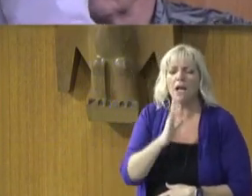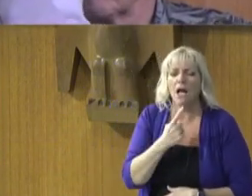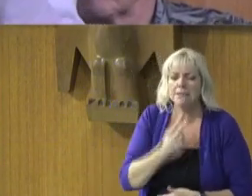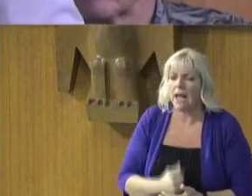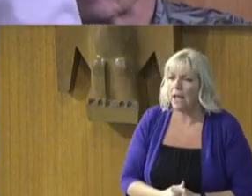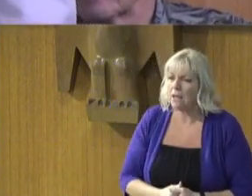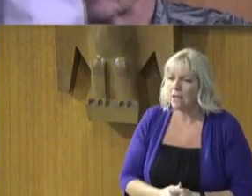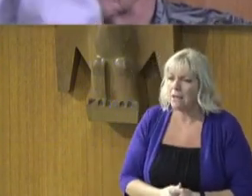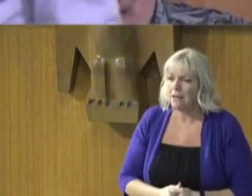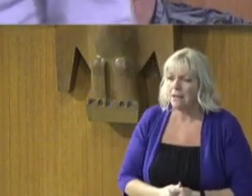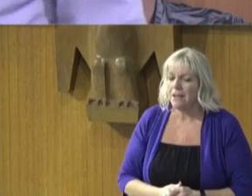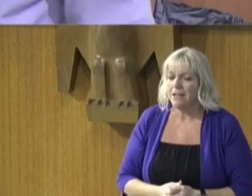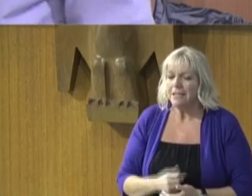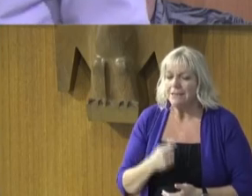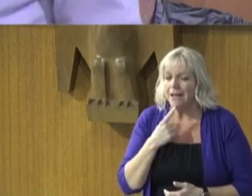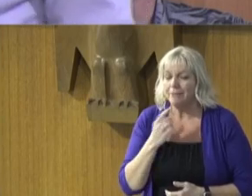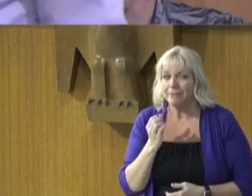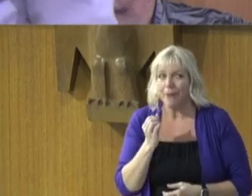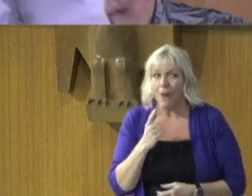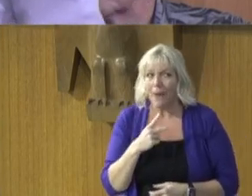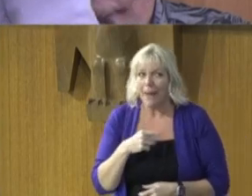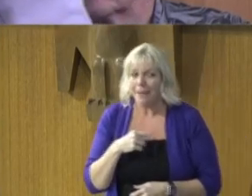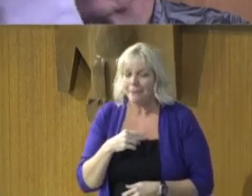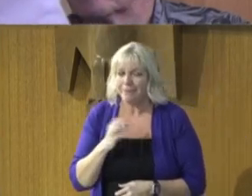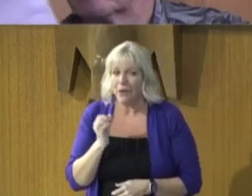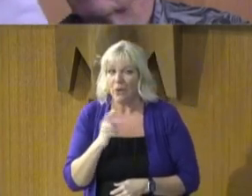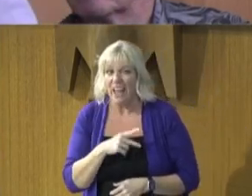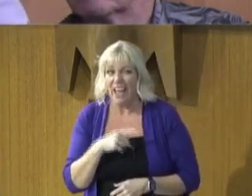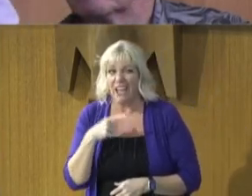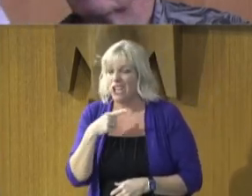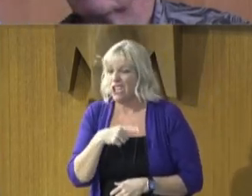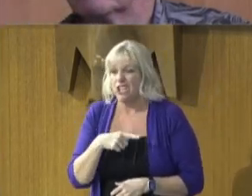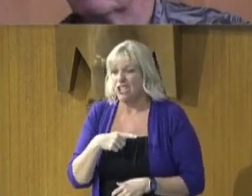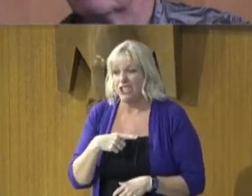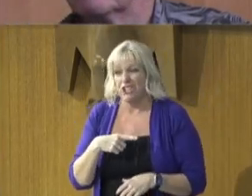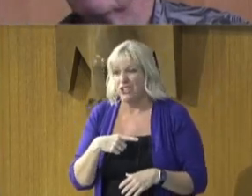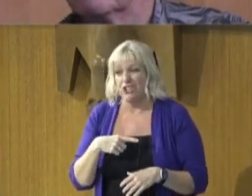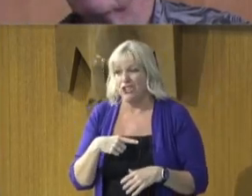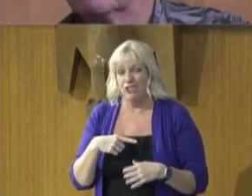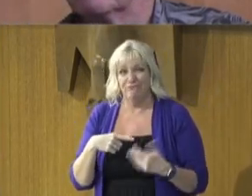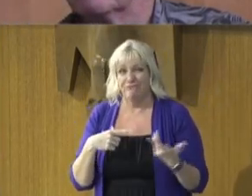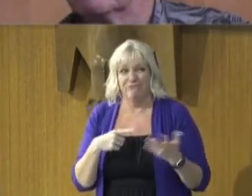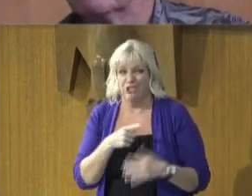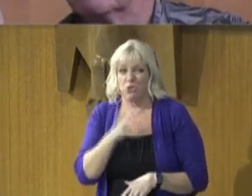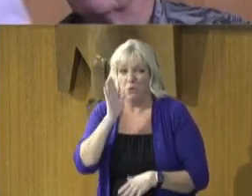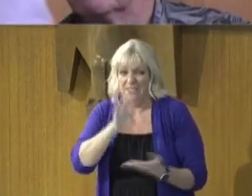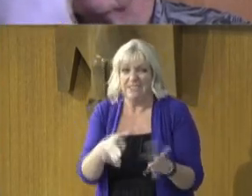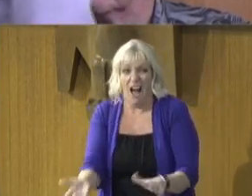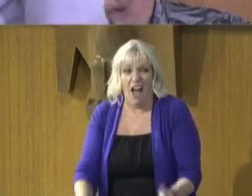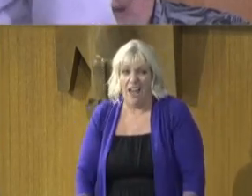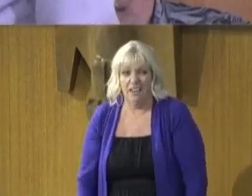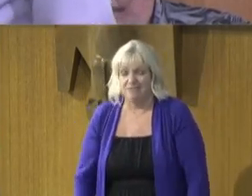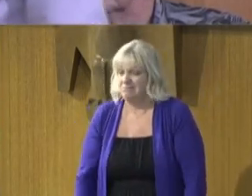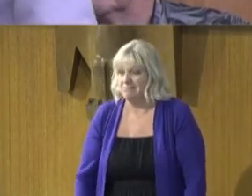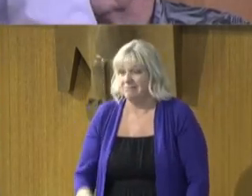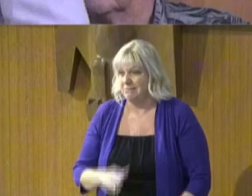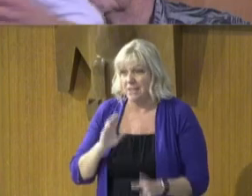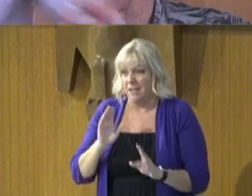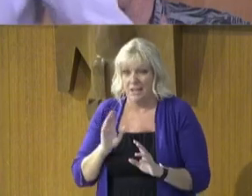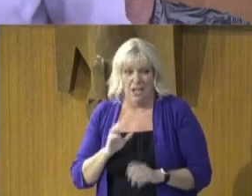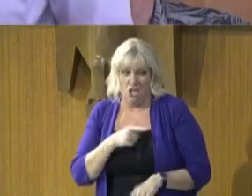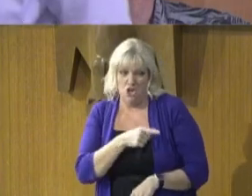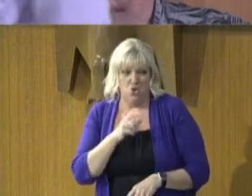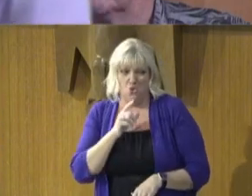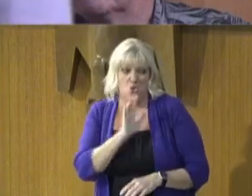said. Okay, yeah, Micaiah admits, you're screwed. If you do this, you're going to die, and people, you are going to